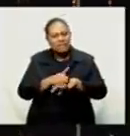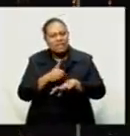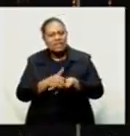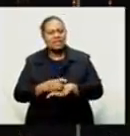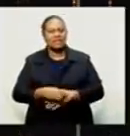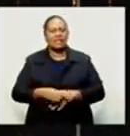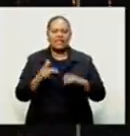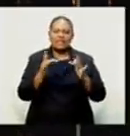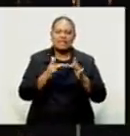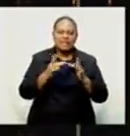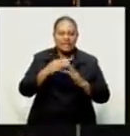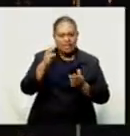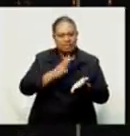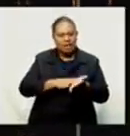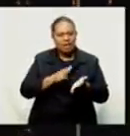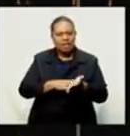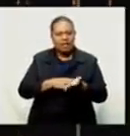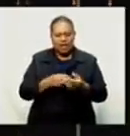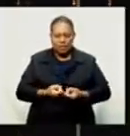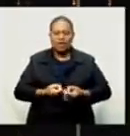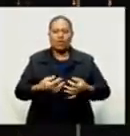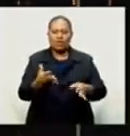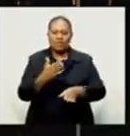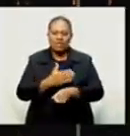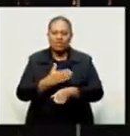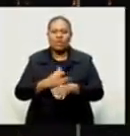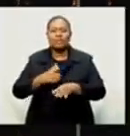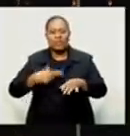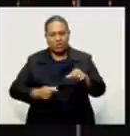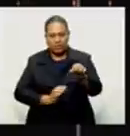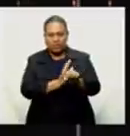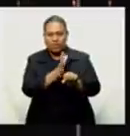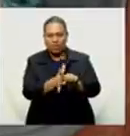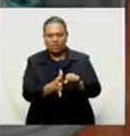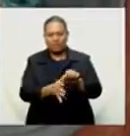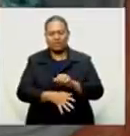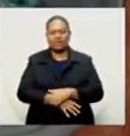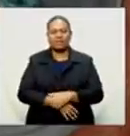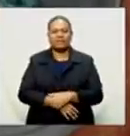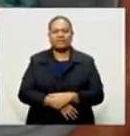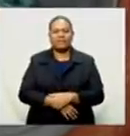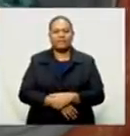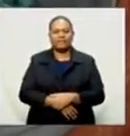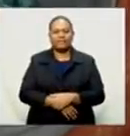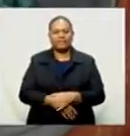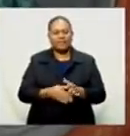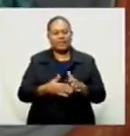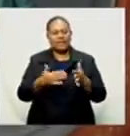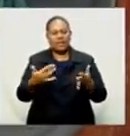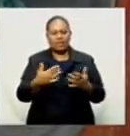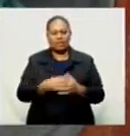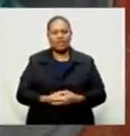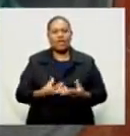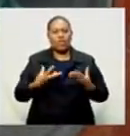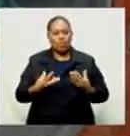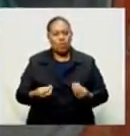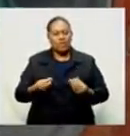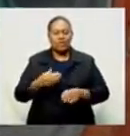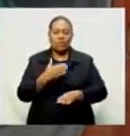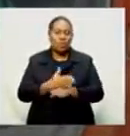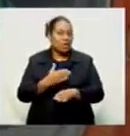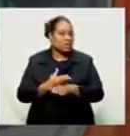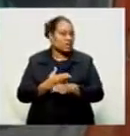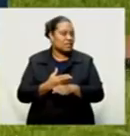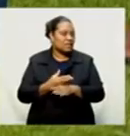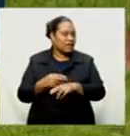who lost their source of income as a result of the pandemic. Kritika Kumar reports. Charitable organization Worthy Works Fiji